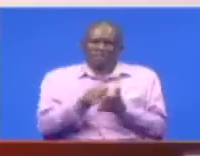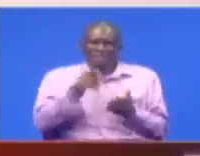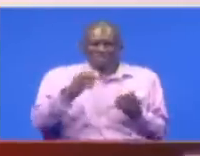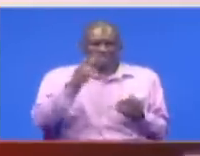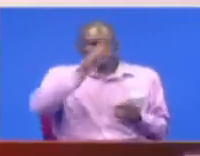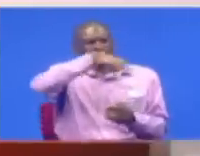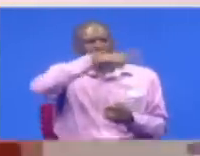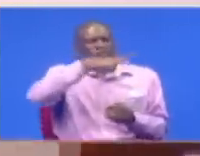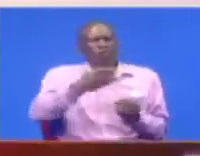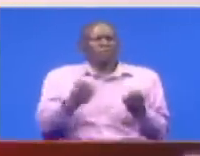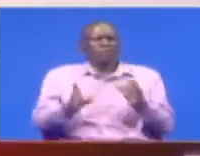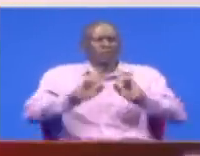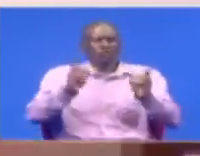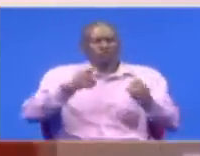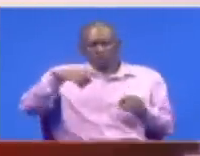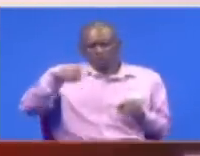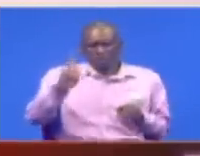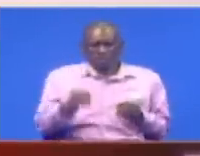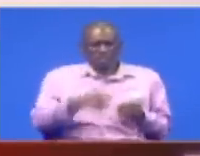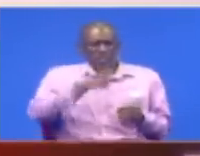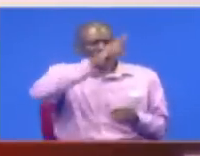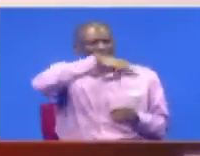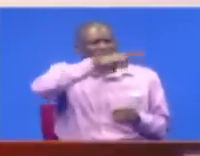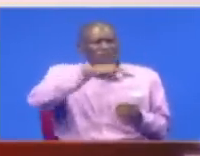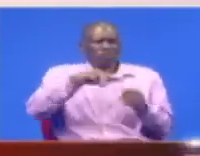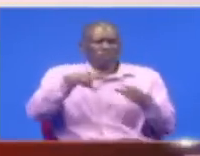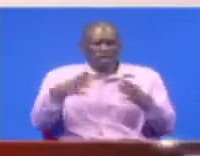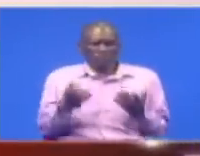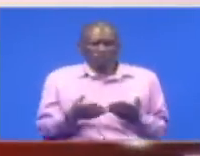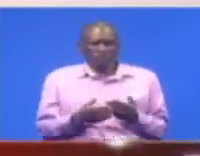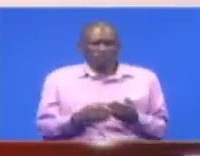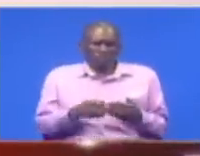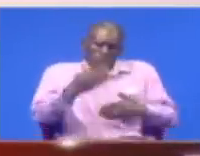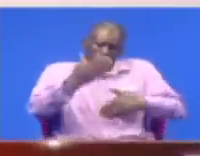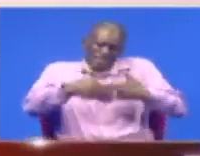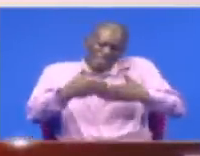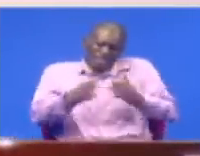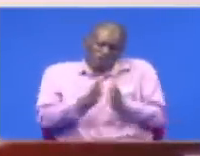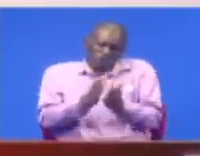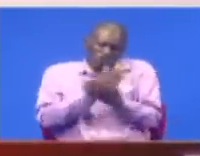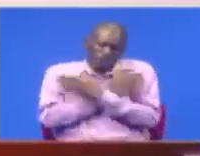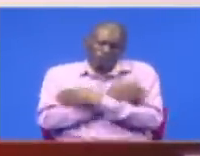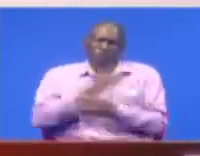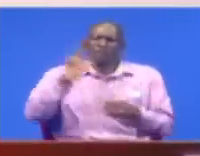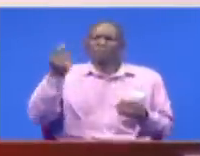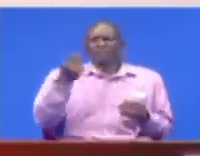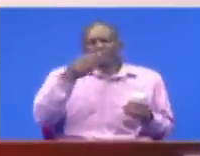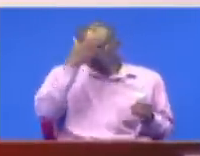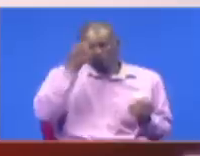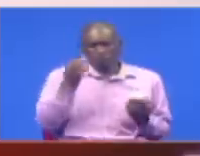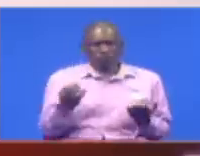perception may not be right, the perception of being close to the president as a result of